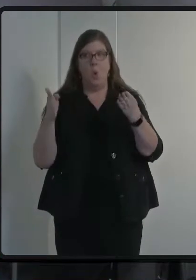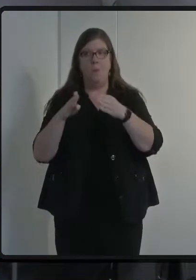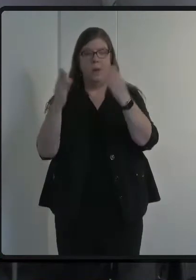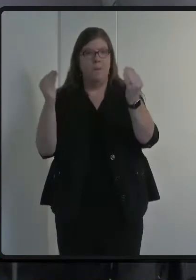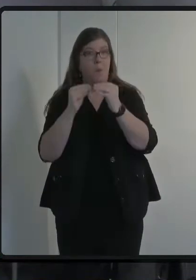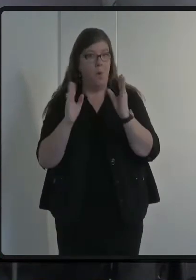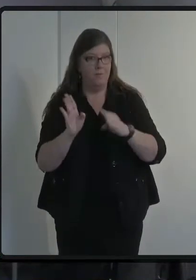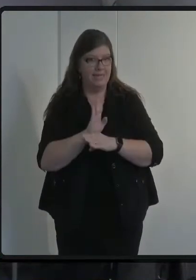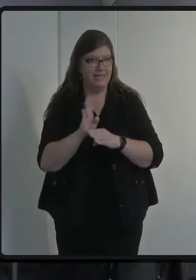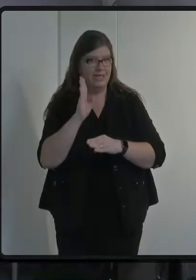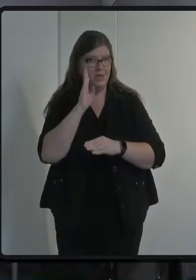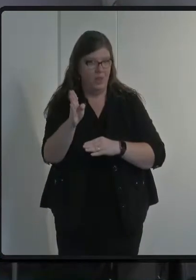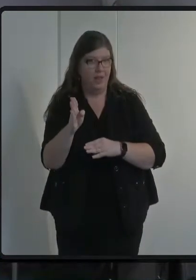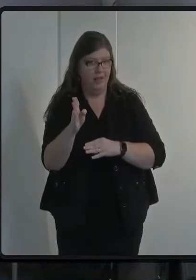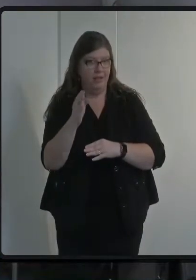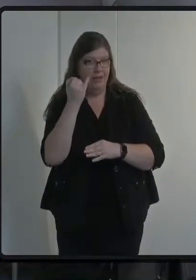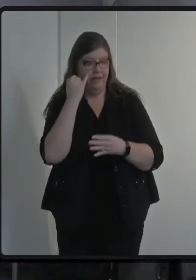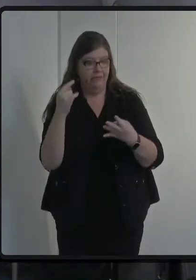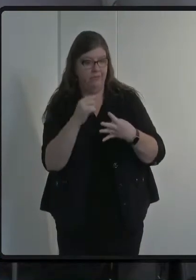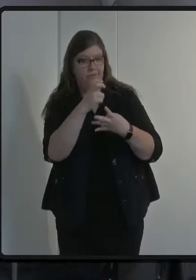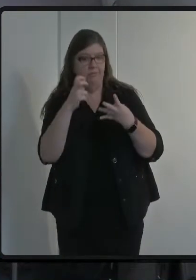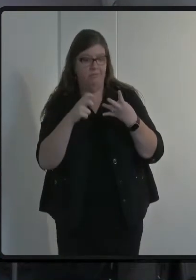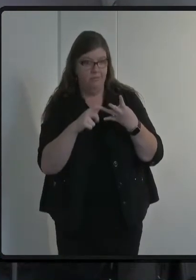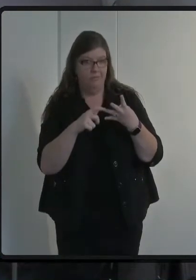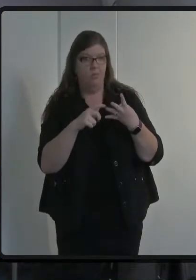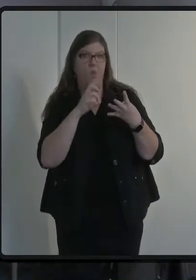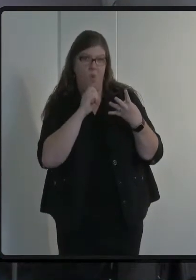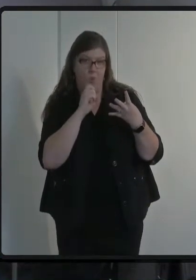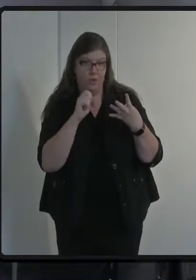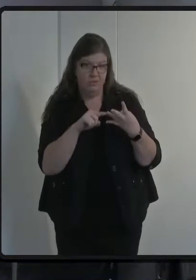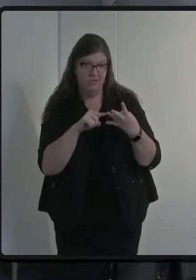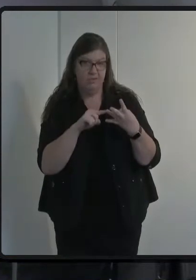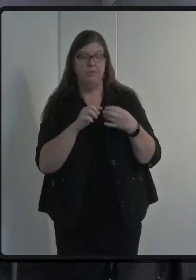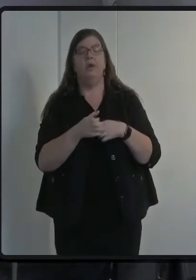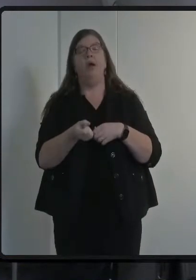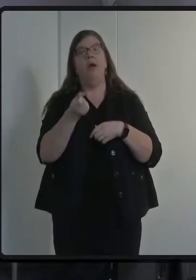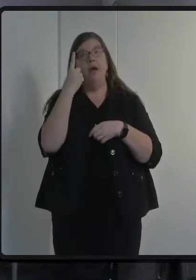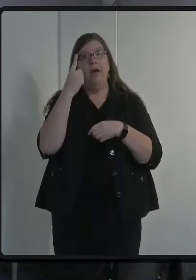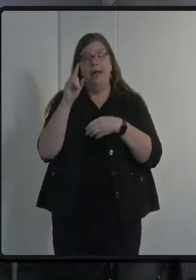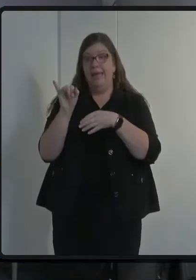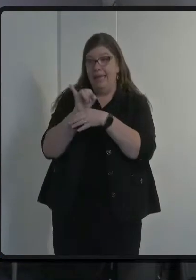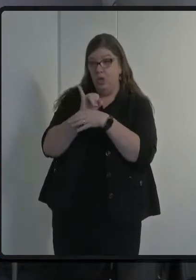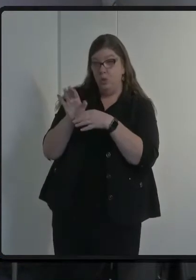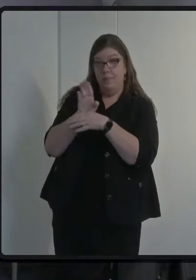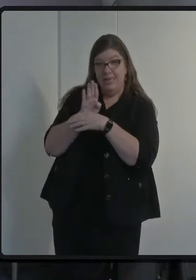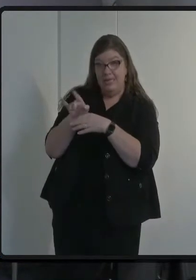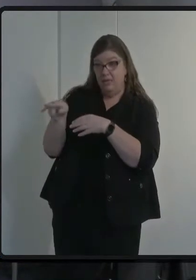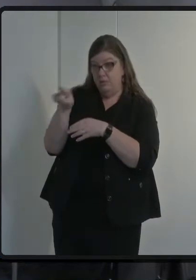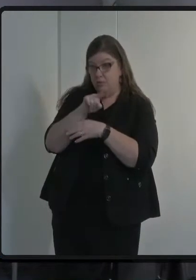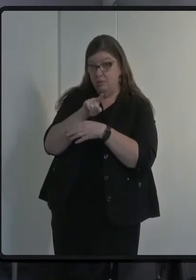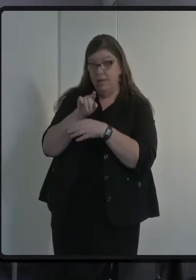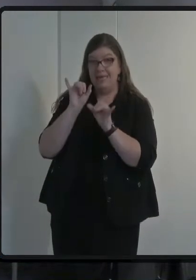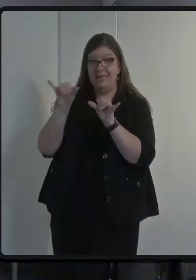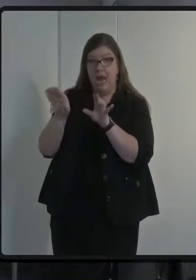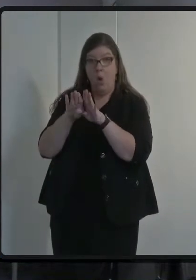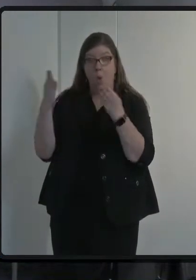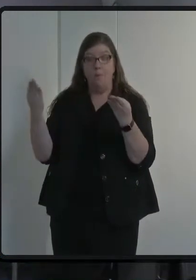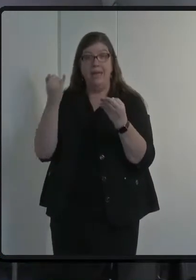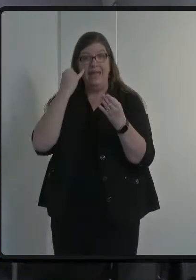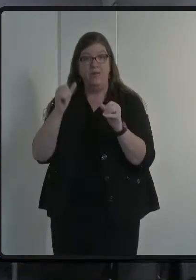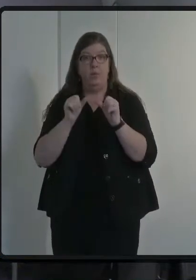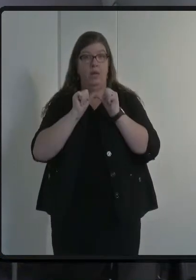businesses. Please understand that industry sectors can only remain open as long as we maintain